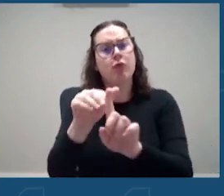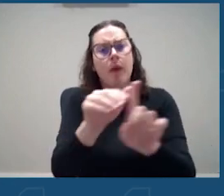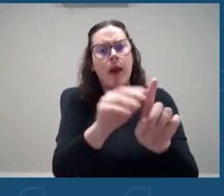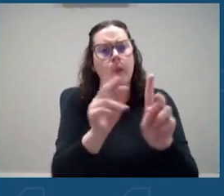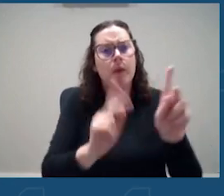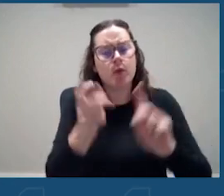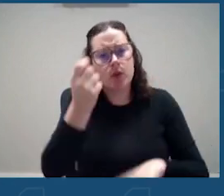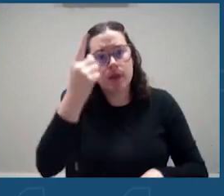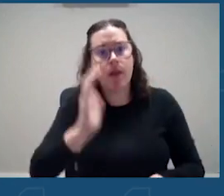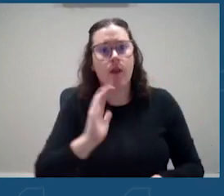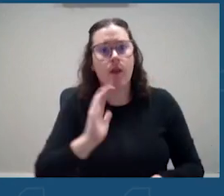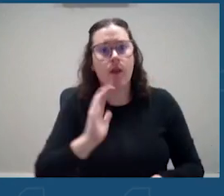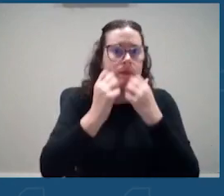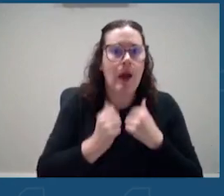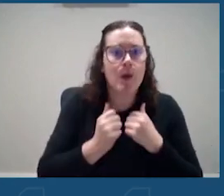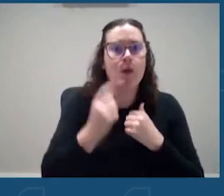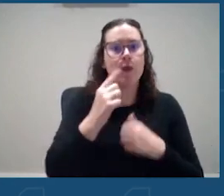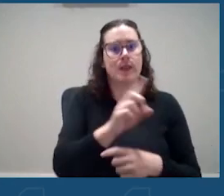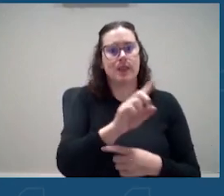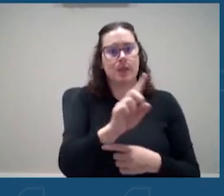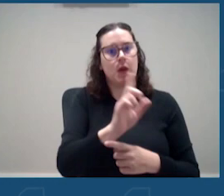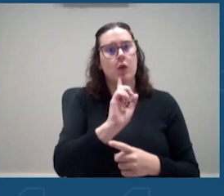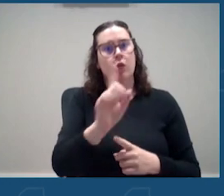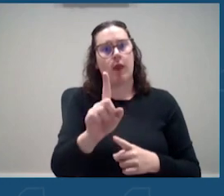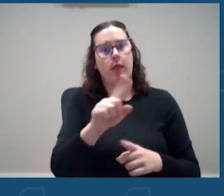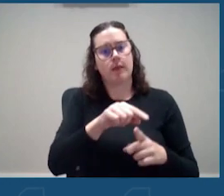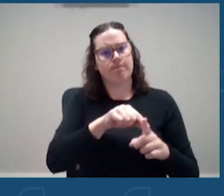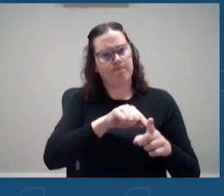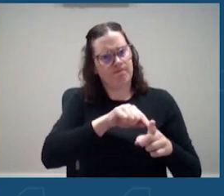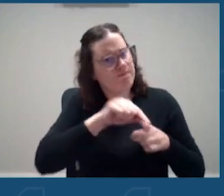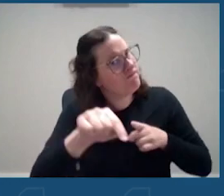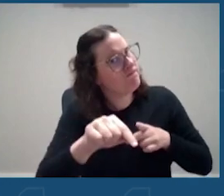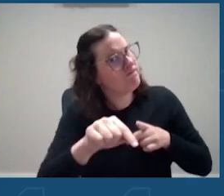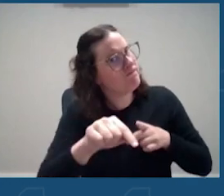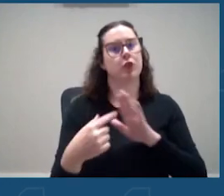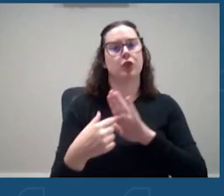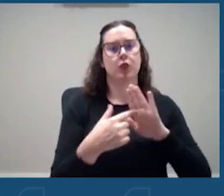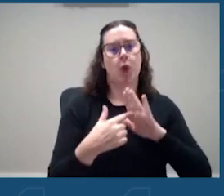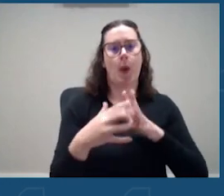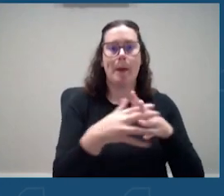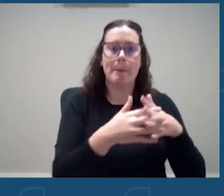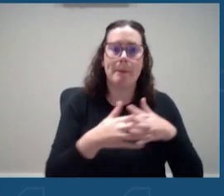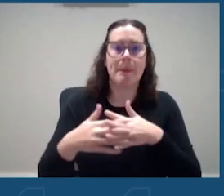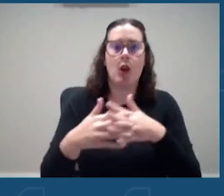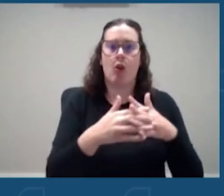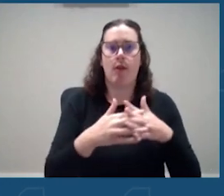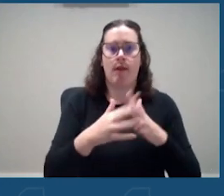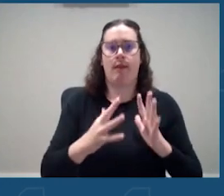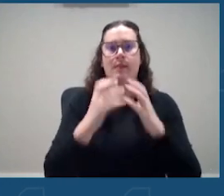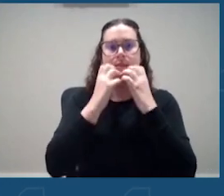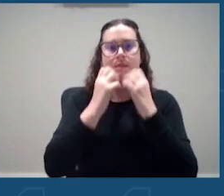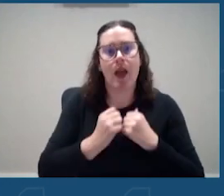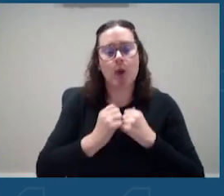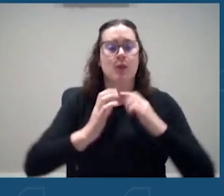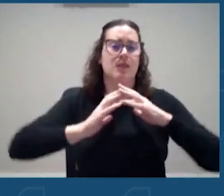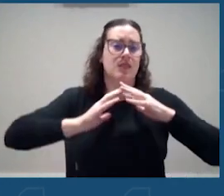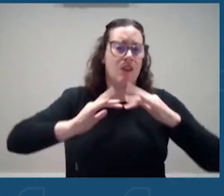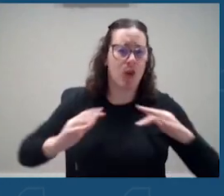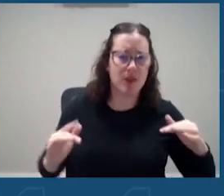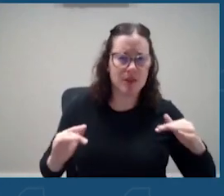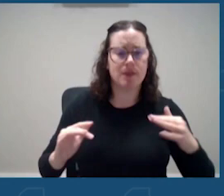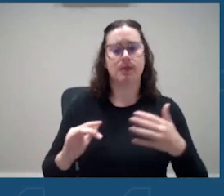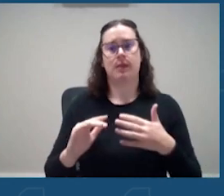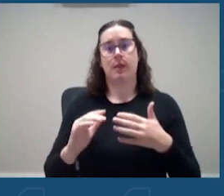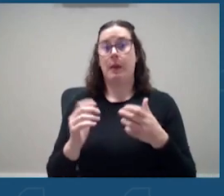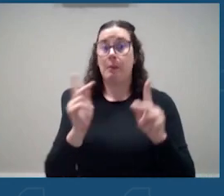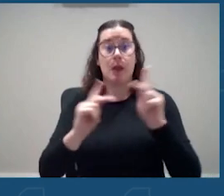the Democratic Party, are uniquely American values. We value our diversity. We welcome people from all